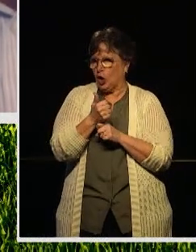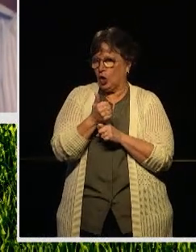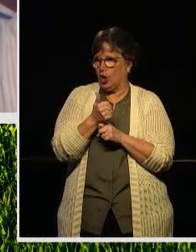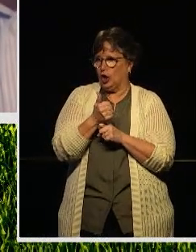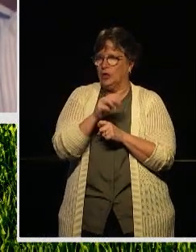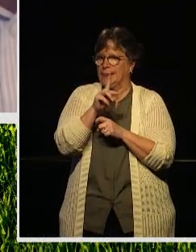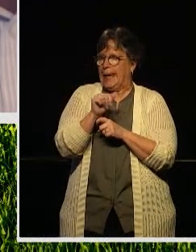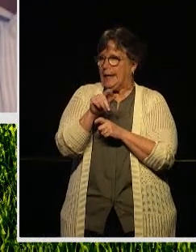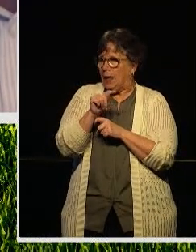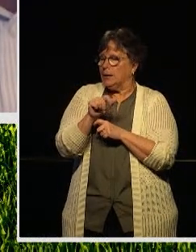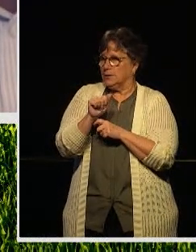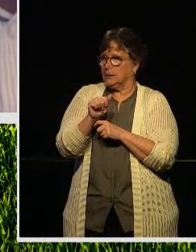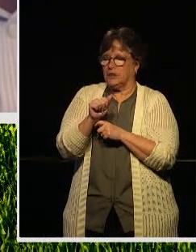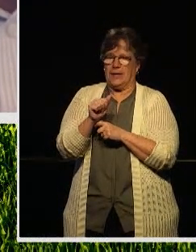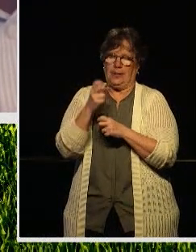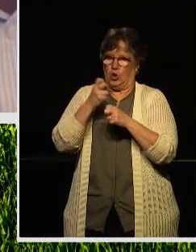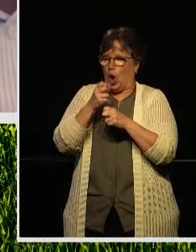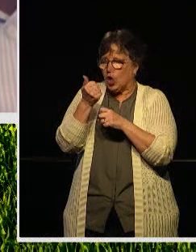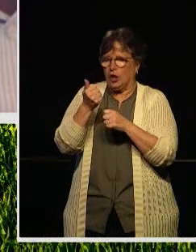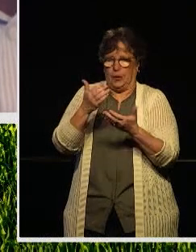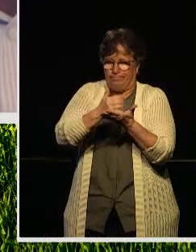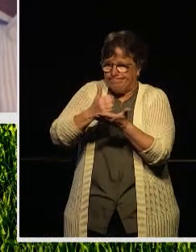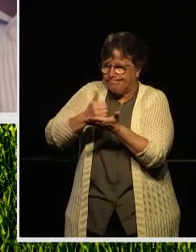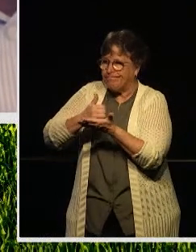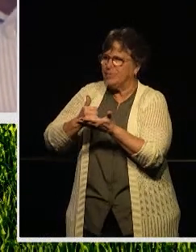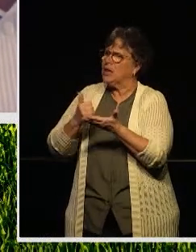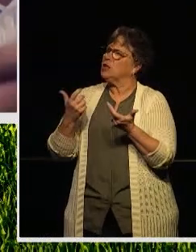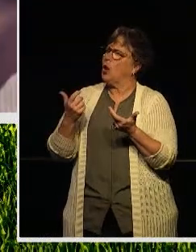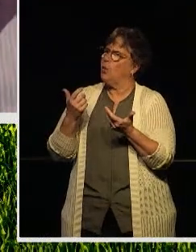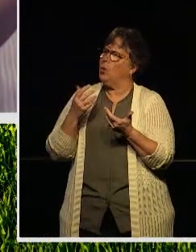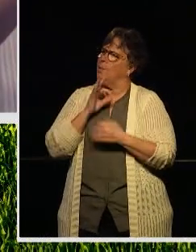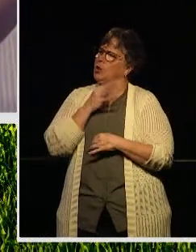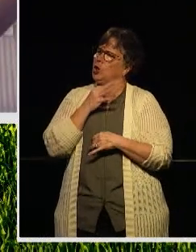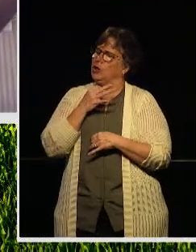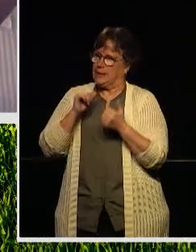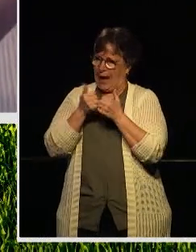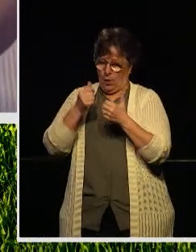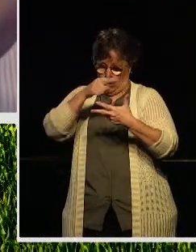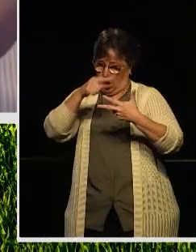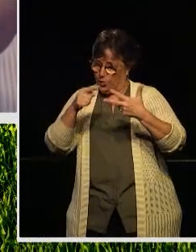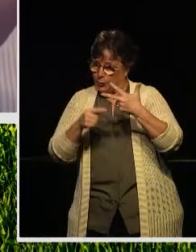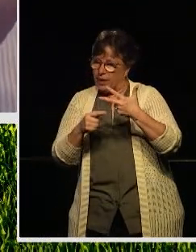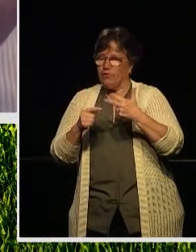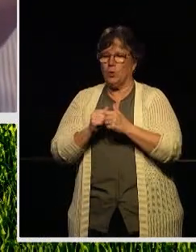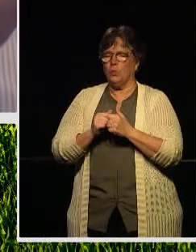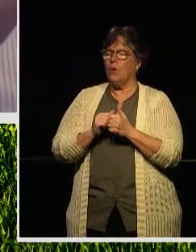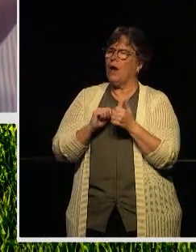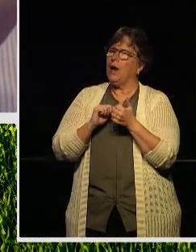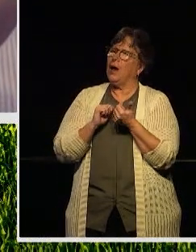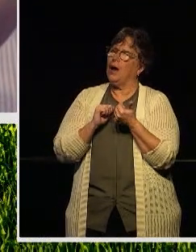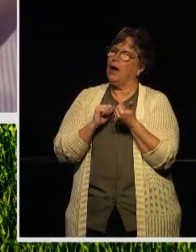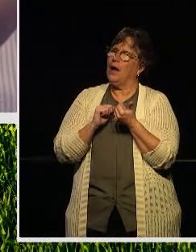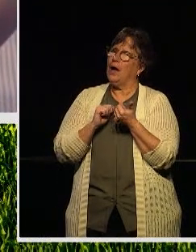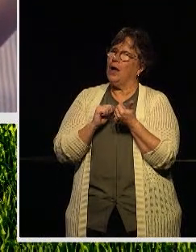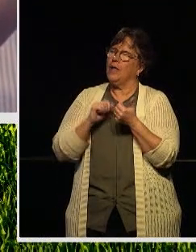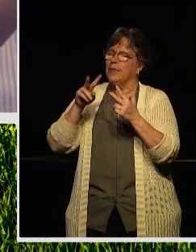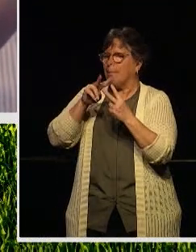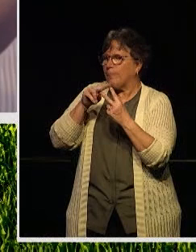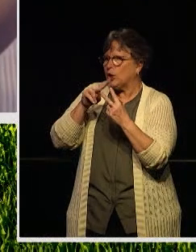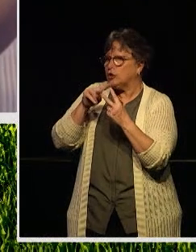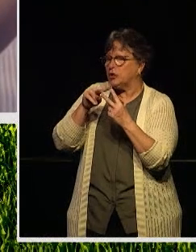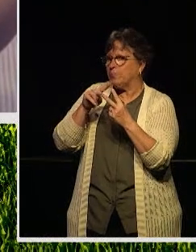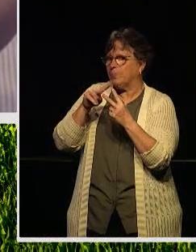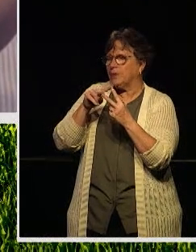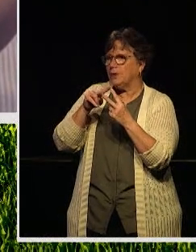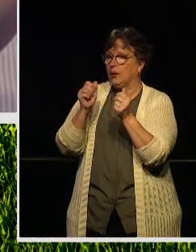that's harder to get. So I'm wondering how do all 3 of you, and I'll start with you, maybe Jenny, the partnership